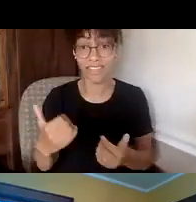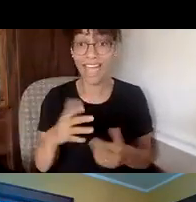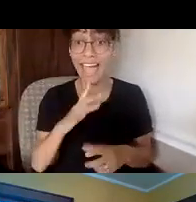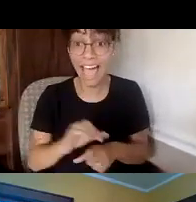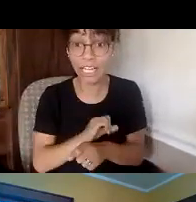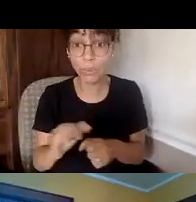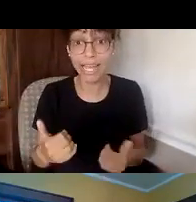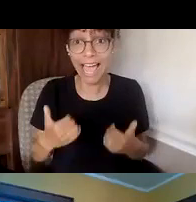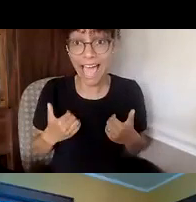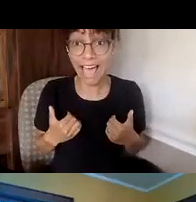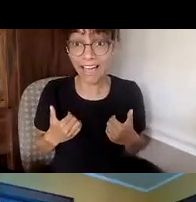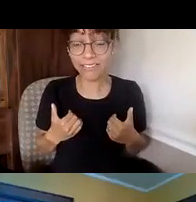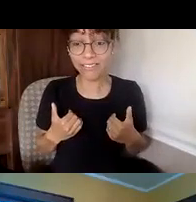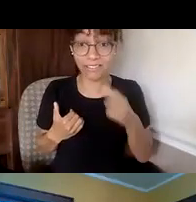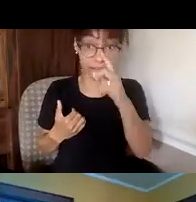I believe like